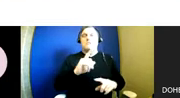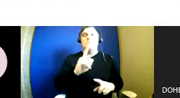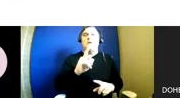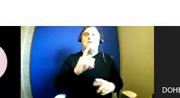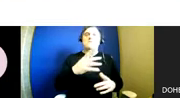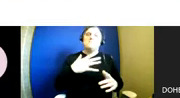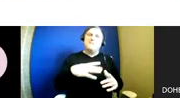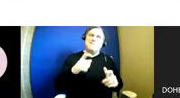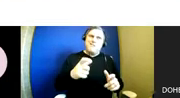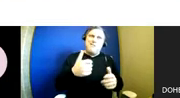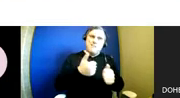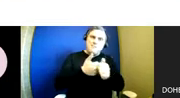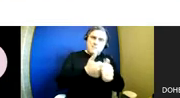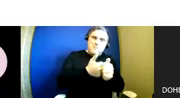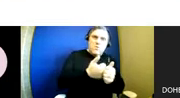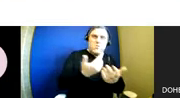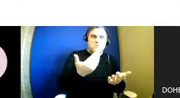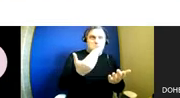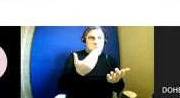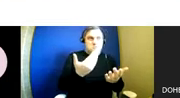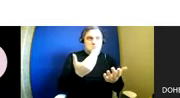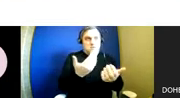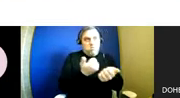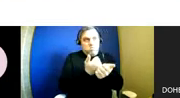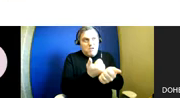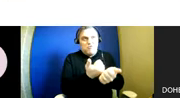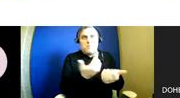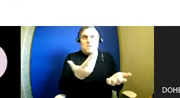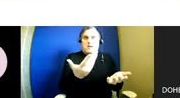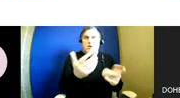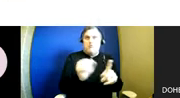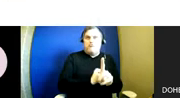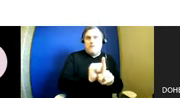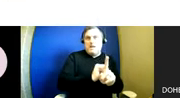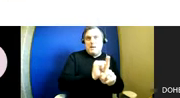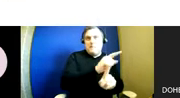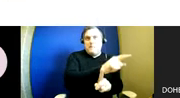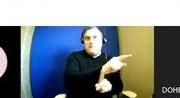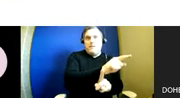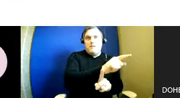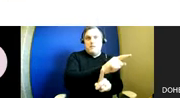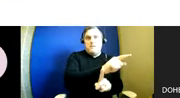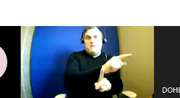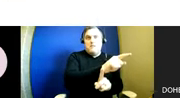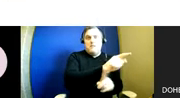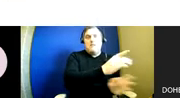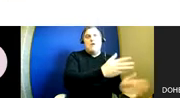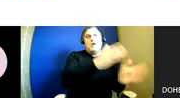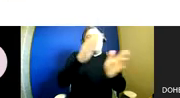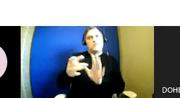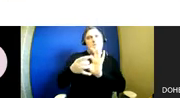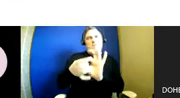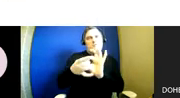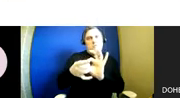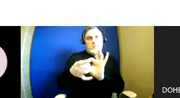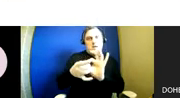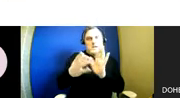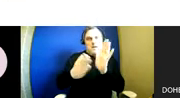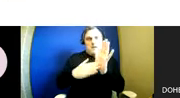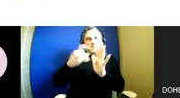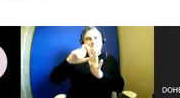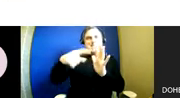that need support from a therapy and rehabilitation point of view, then we take them to the therapy multidisciplinary team meeting. That's what the MDT